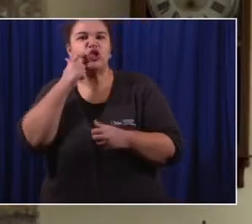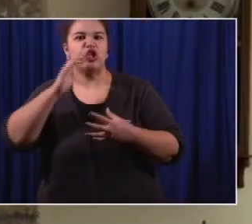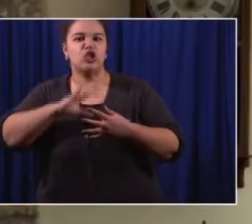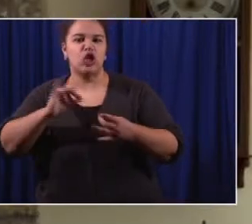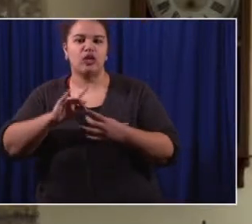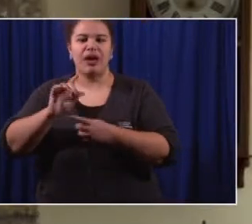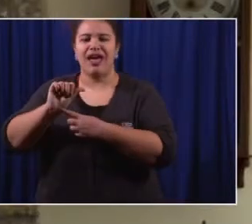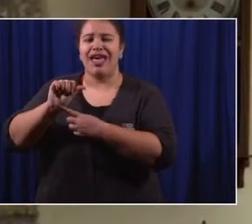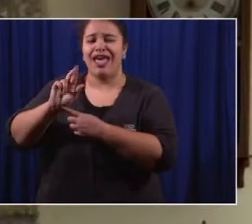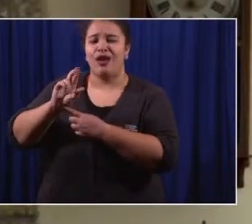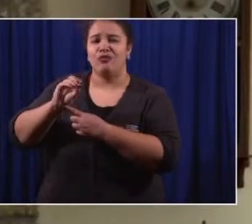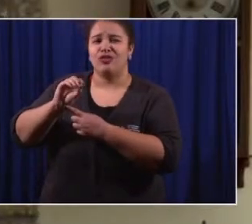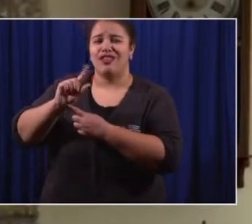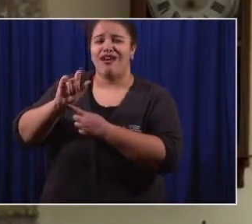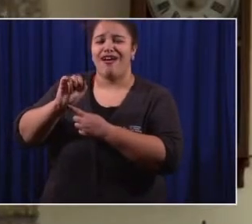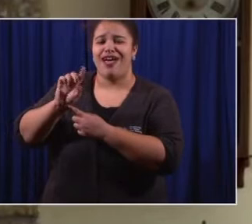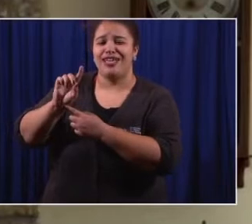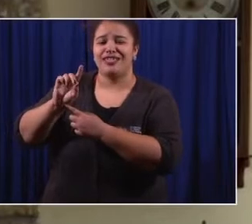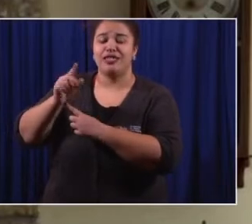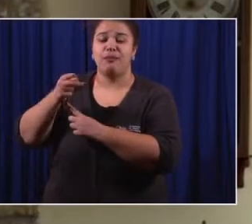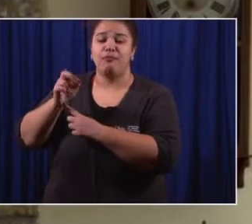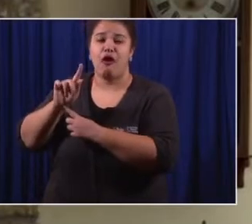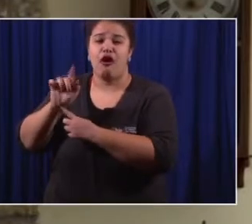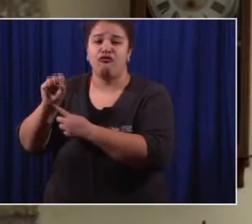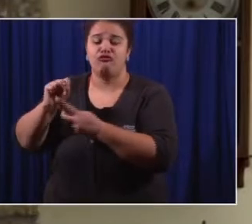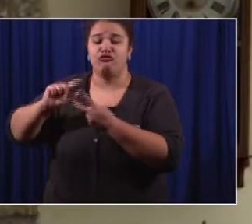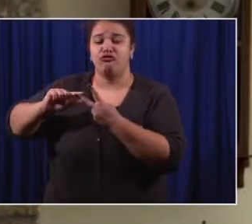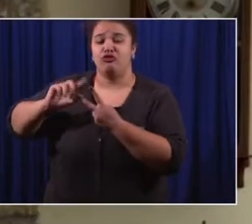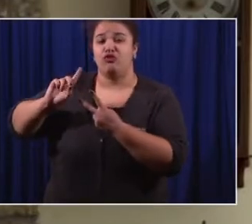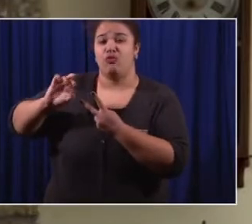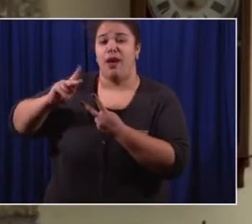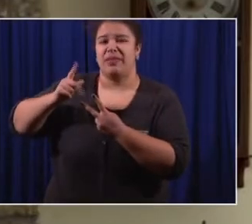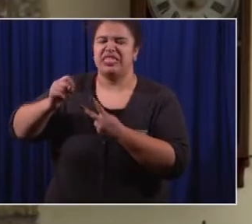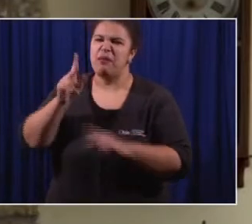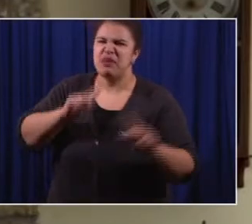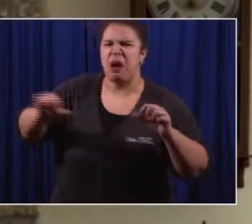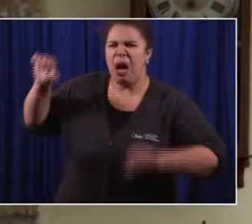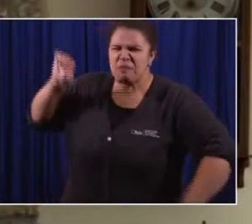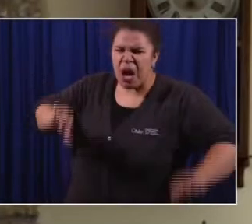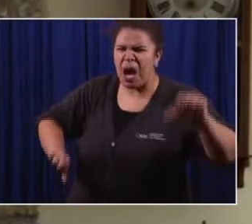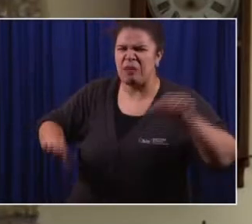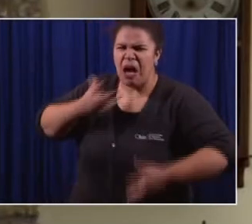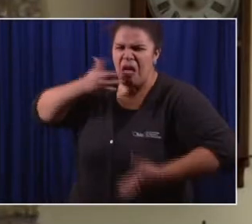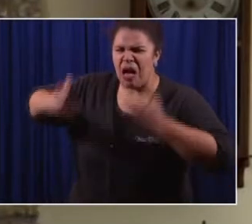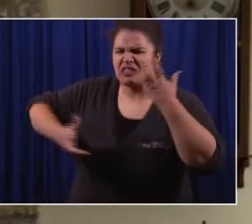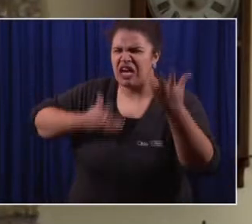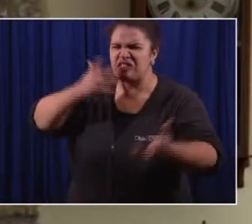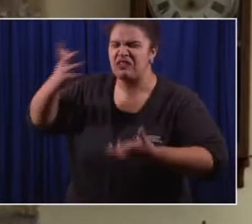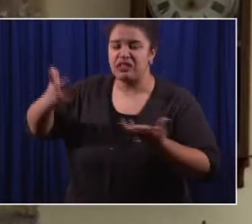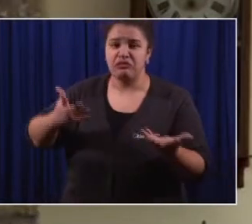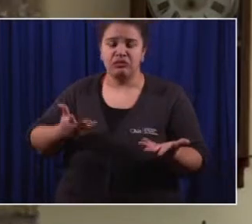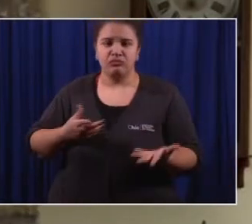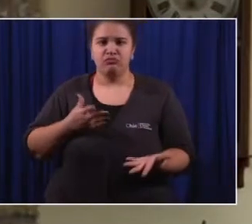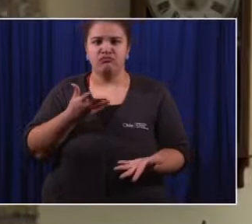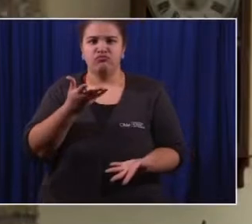So given all the prior guidance to this, is there a defense or a reason for it?